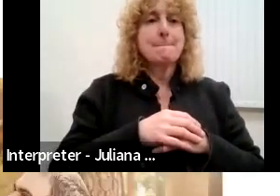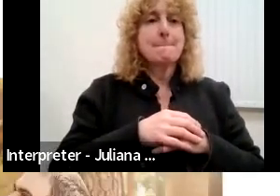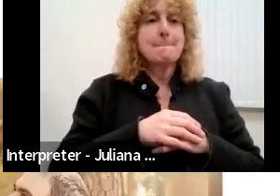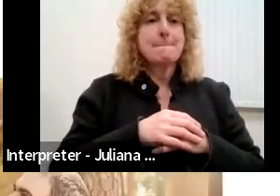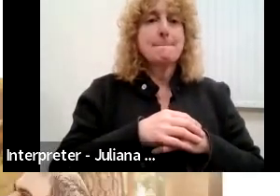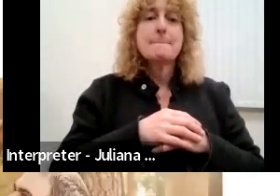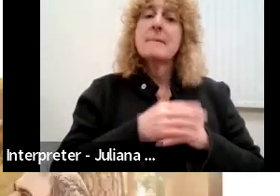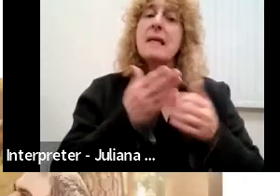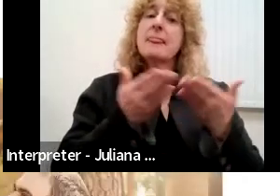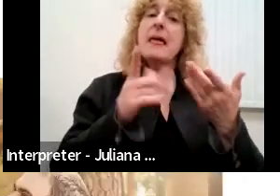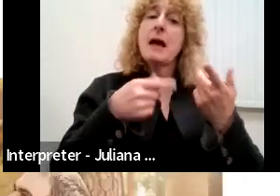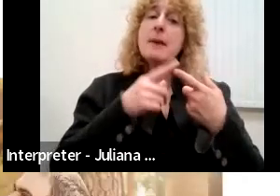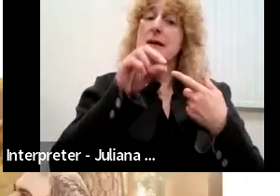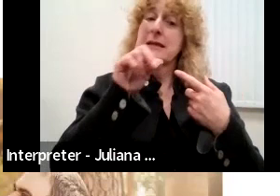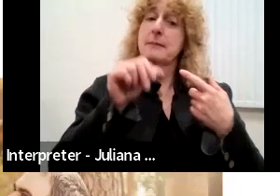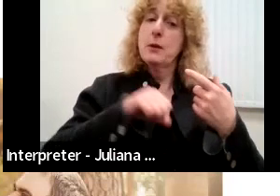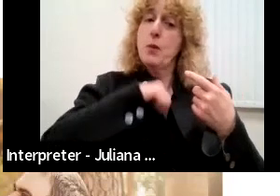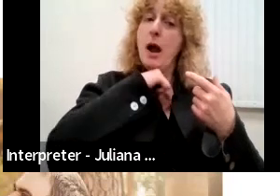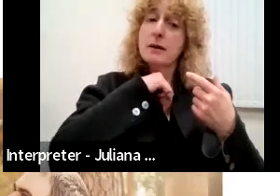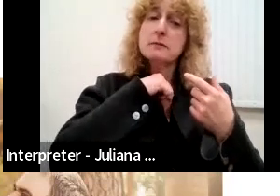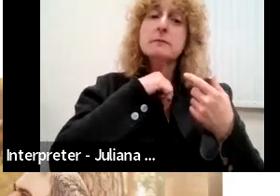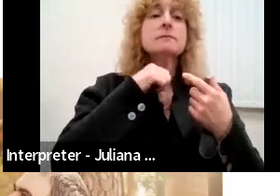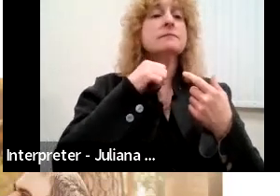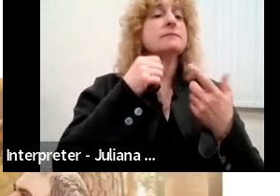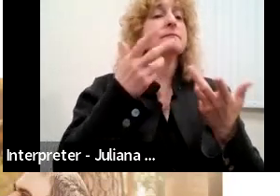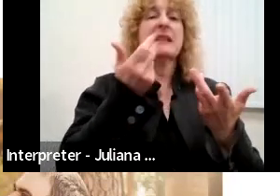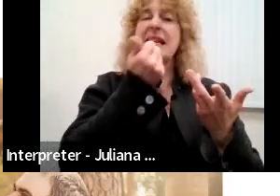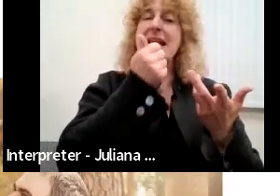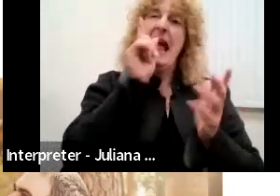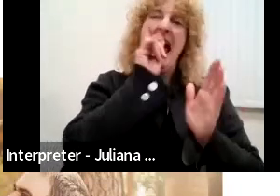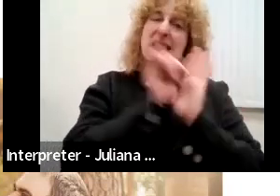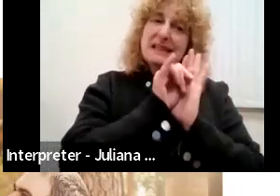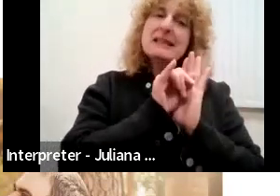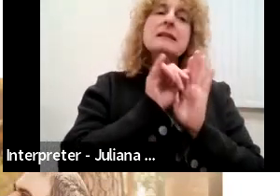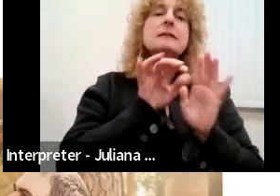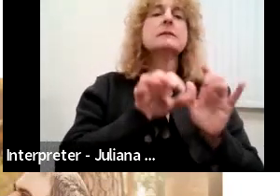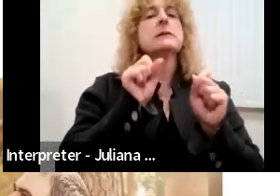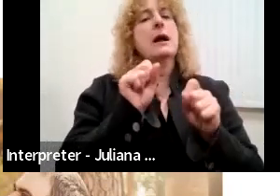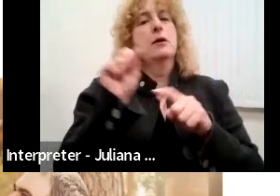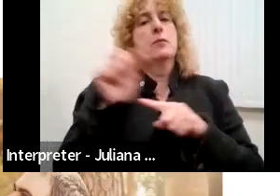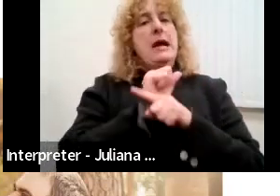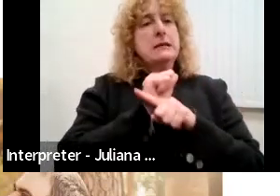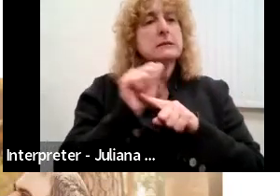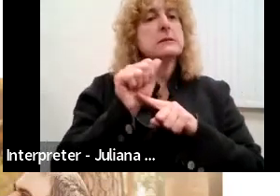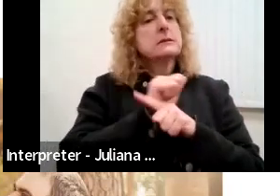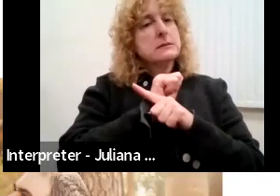So the thing about disability pride is, any identity pride, is that it takes practice, and you have to work